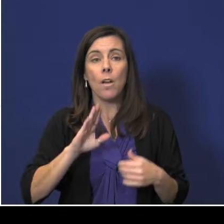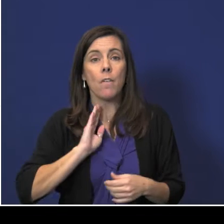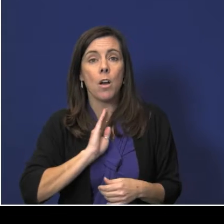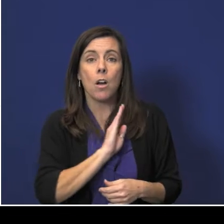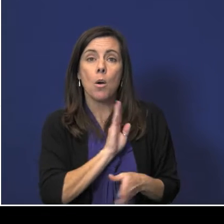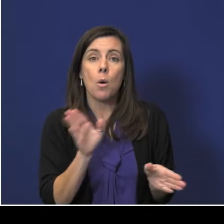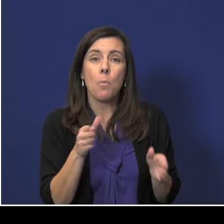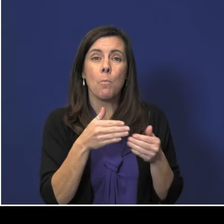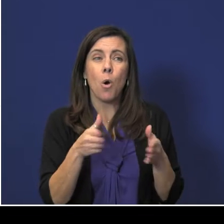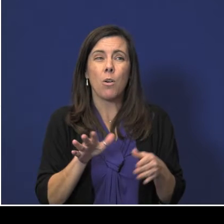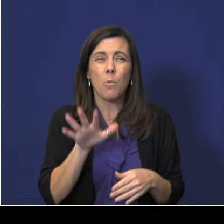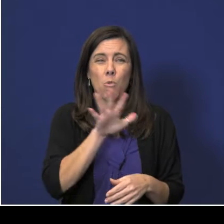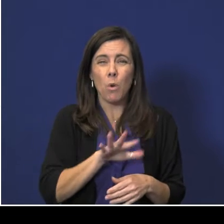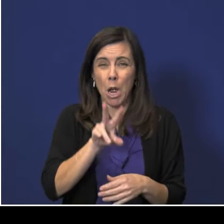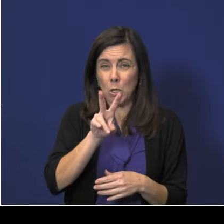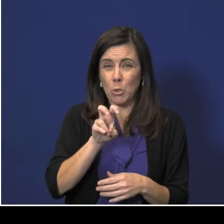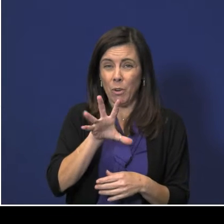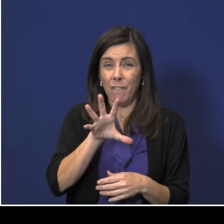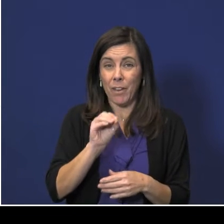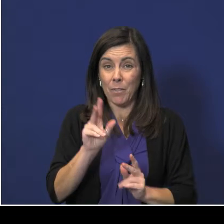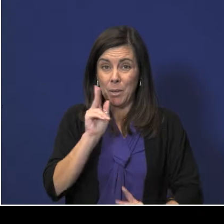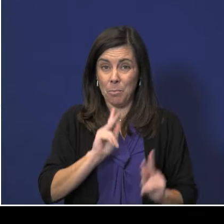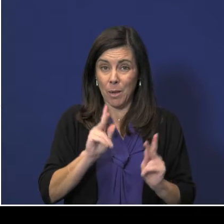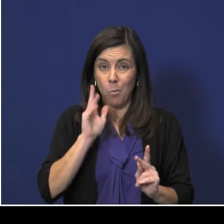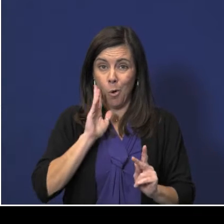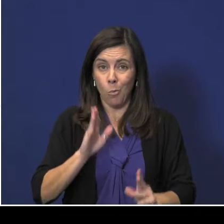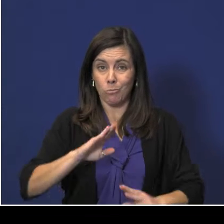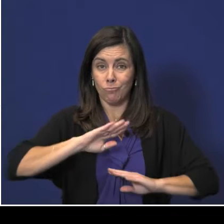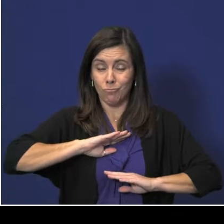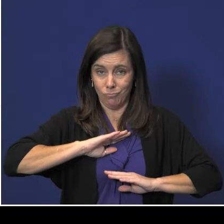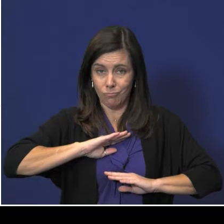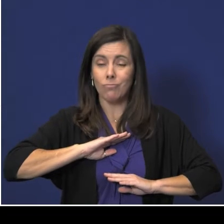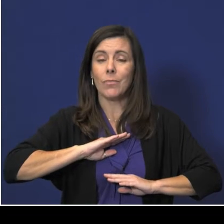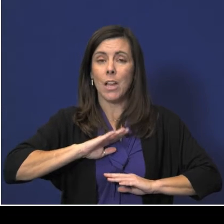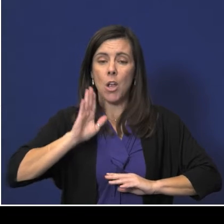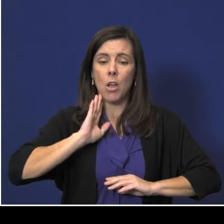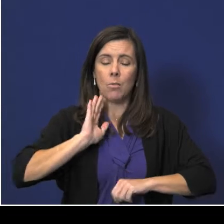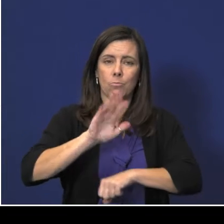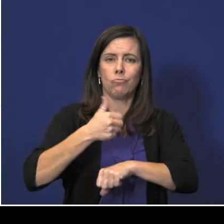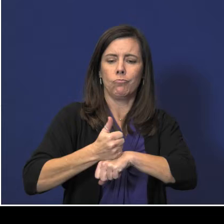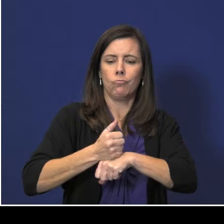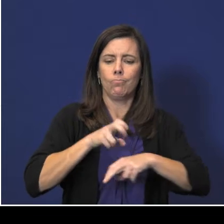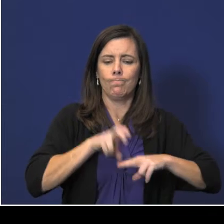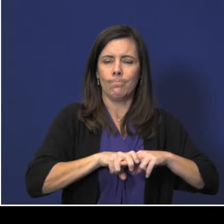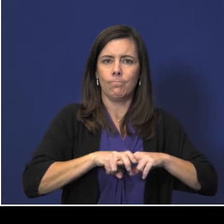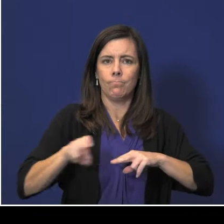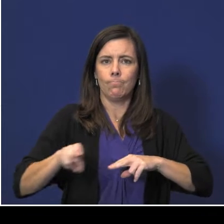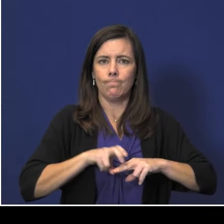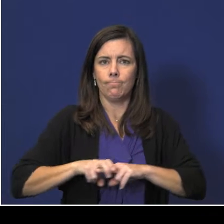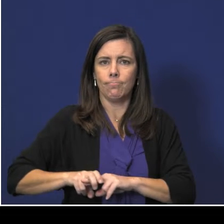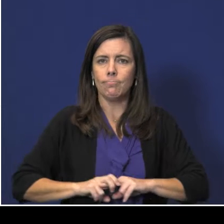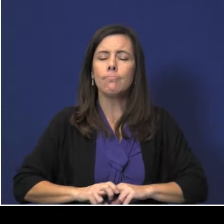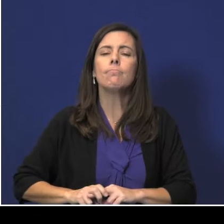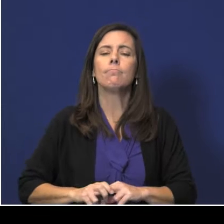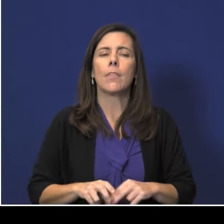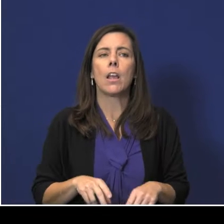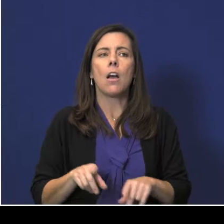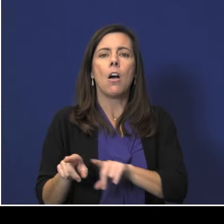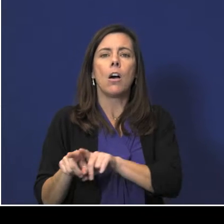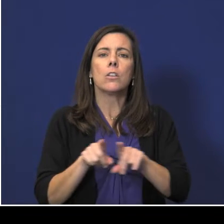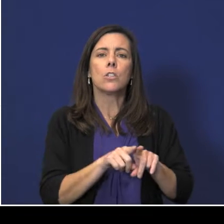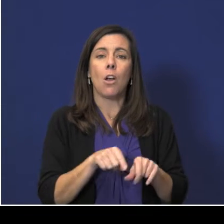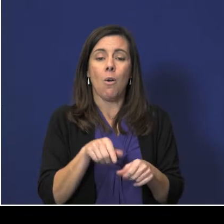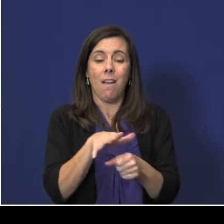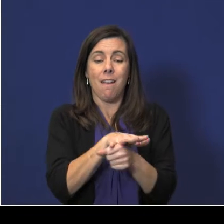seating approximately 250, and is going to be fixed seating in a tier, so actually make it way more efficient. And not only that, but actually this area